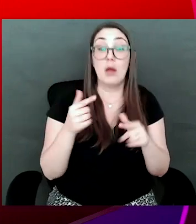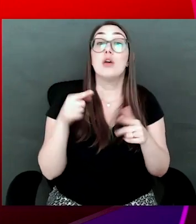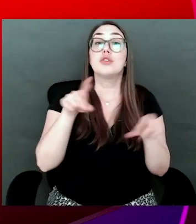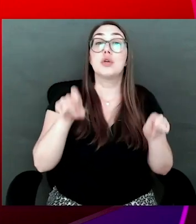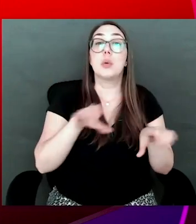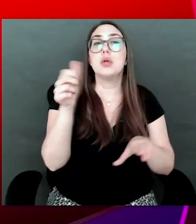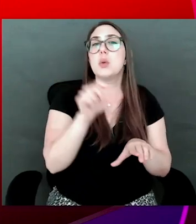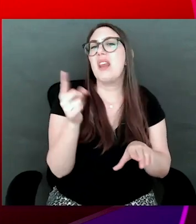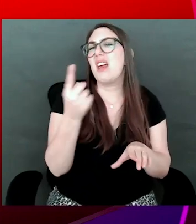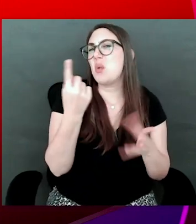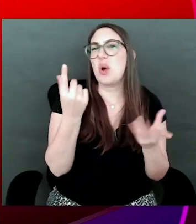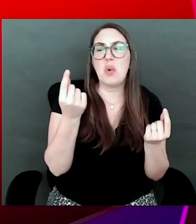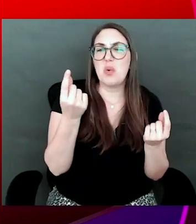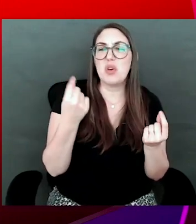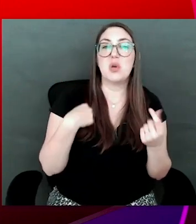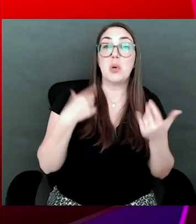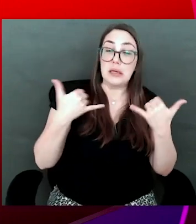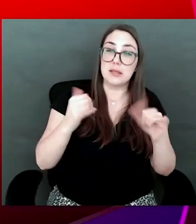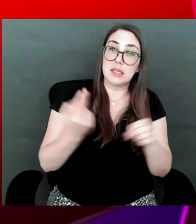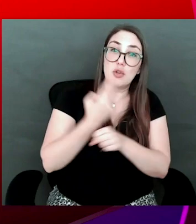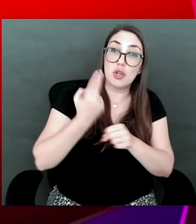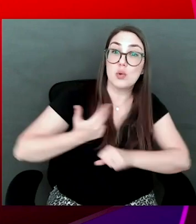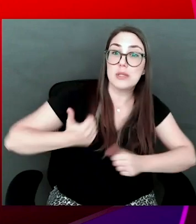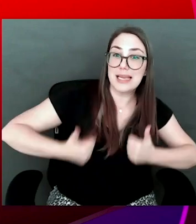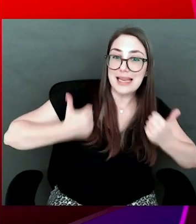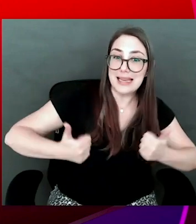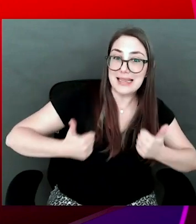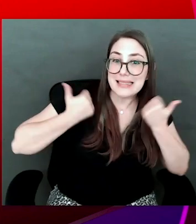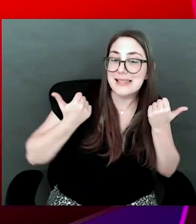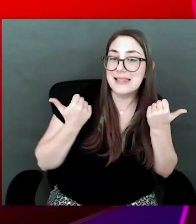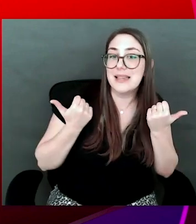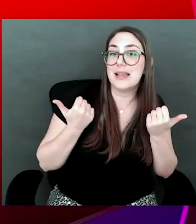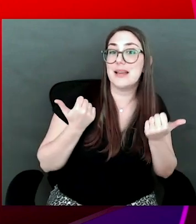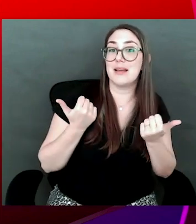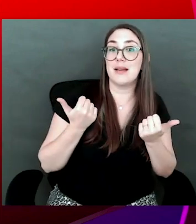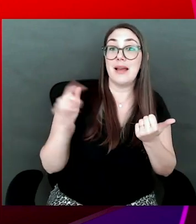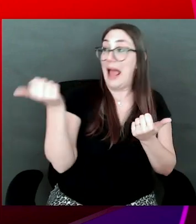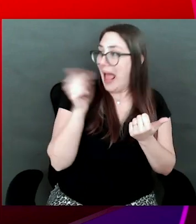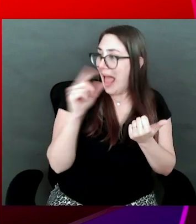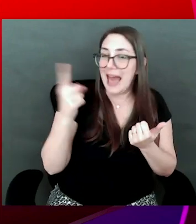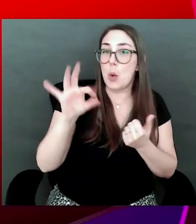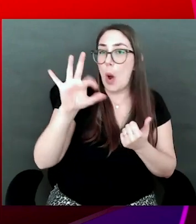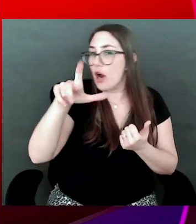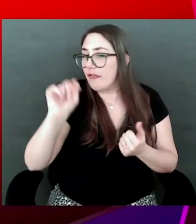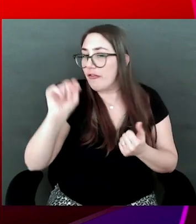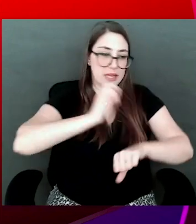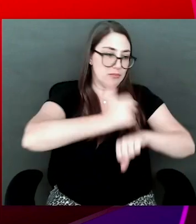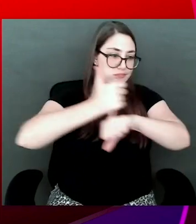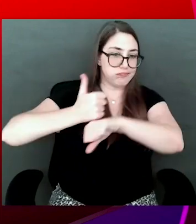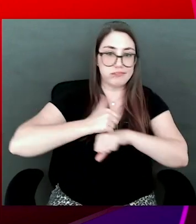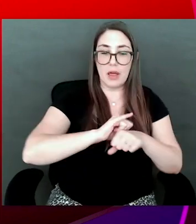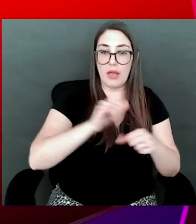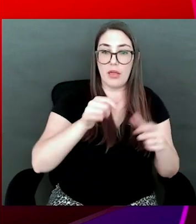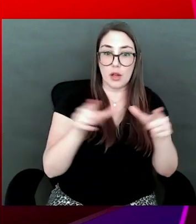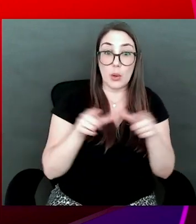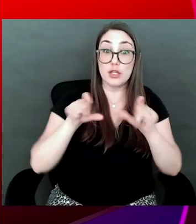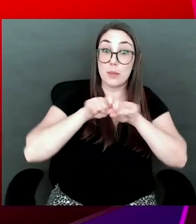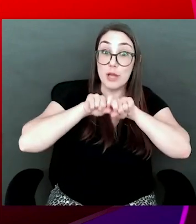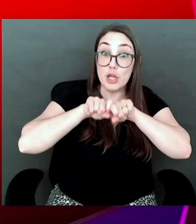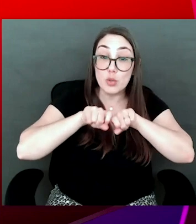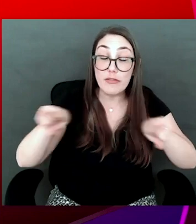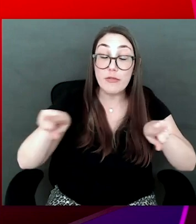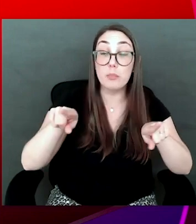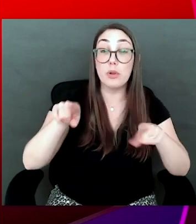you still use those existing infrastructure. You just set an Anywhere fleet, define all those locations, but you also define a managed fleet and start